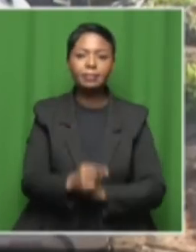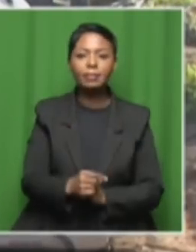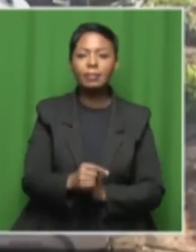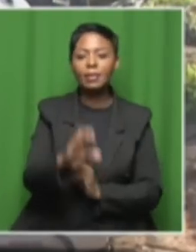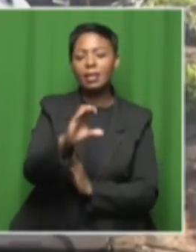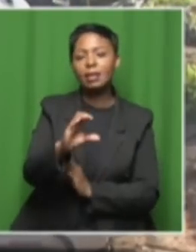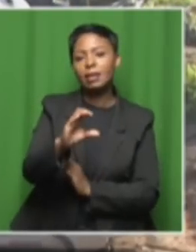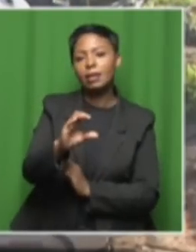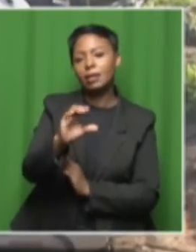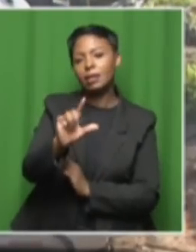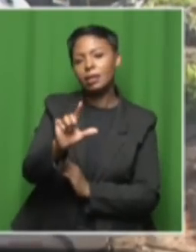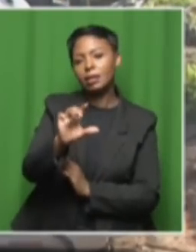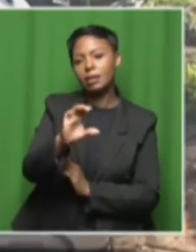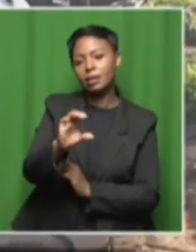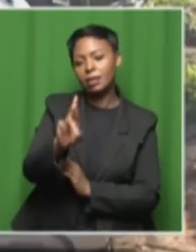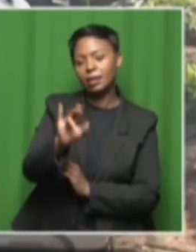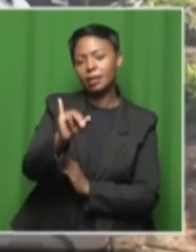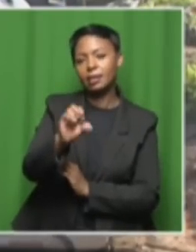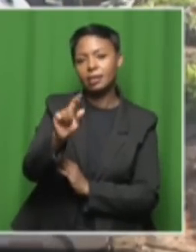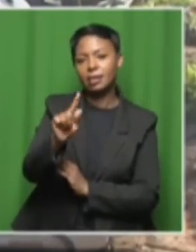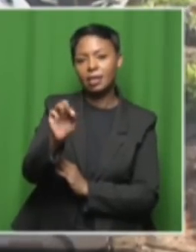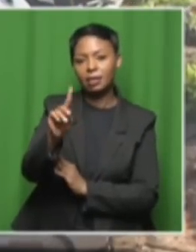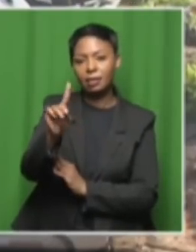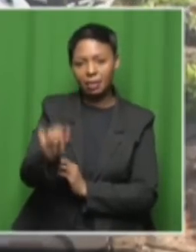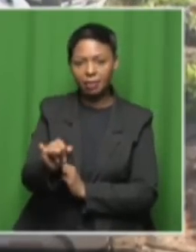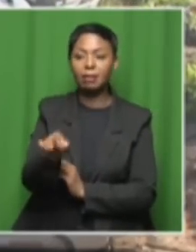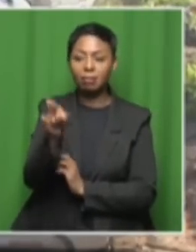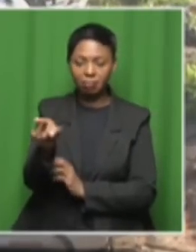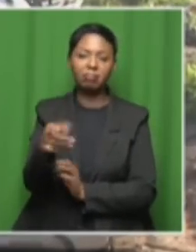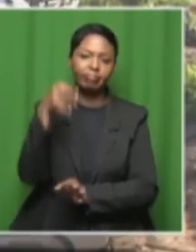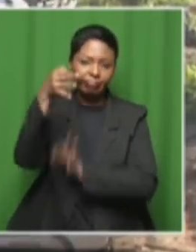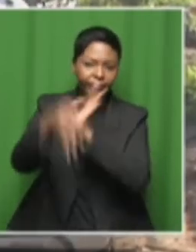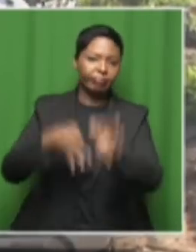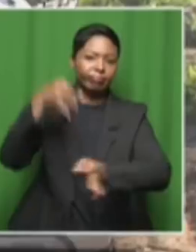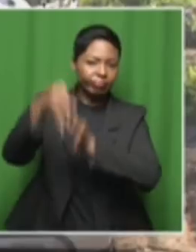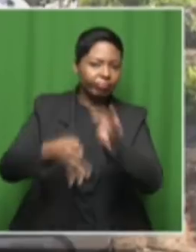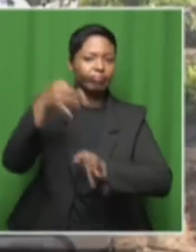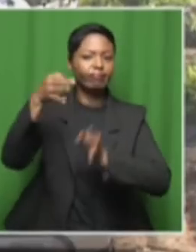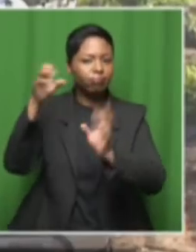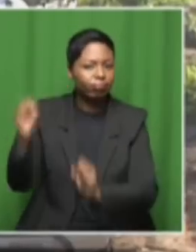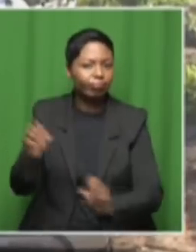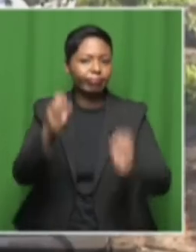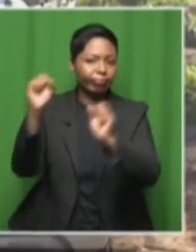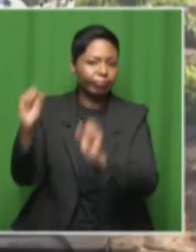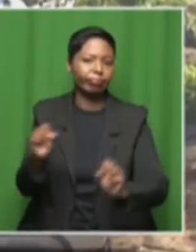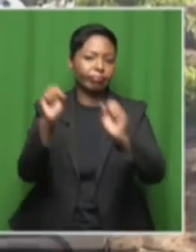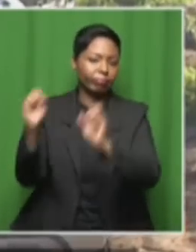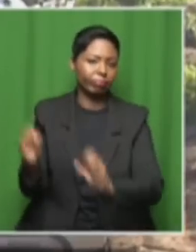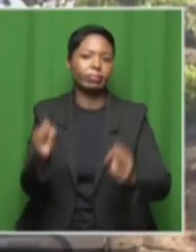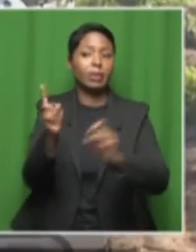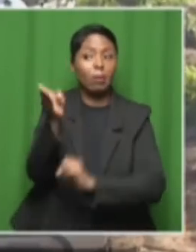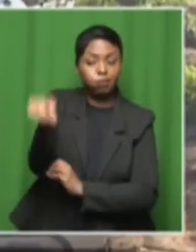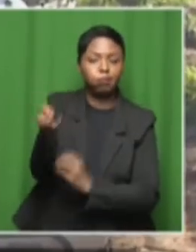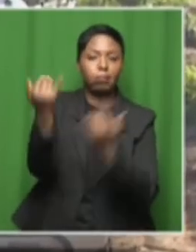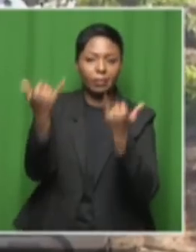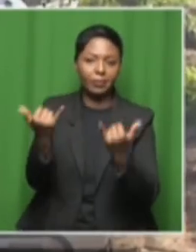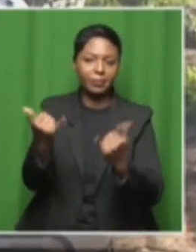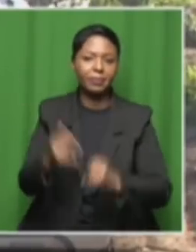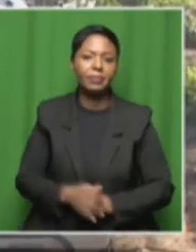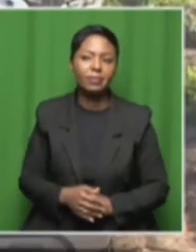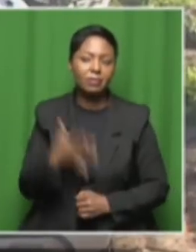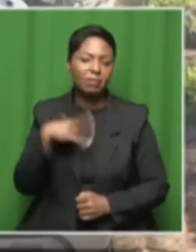has been on top of this particular story for us all the way. So she is there. Let's cross to her just to find